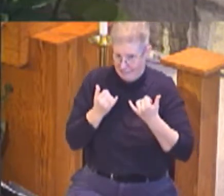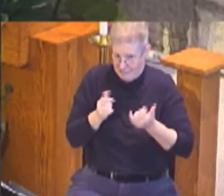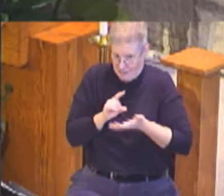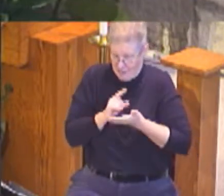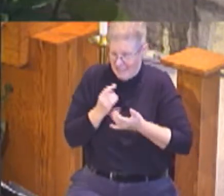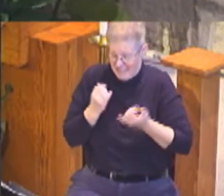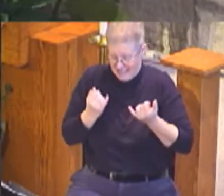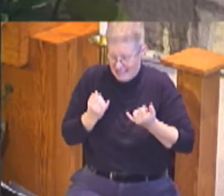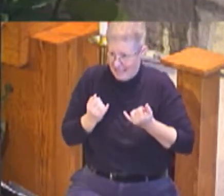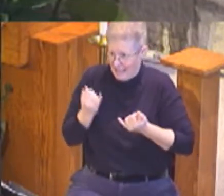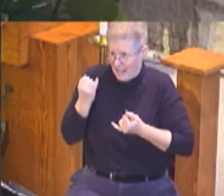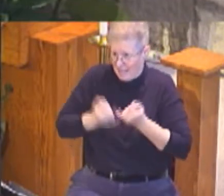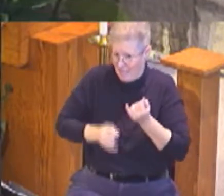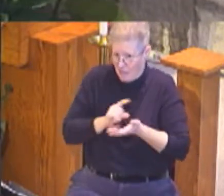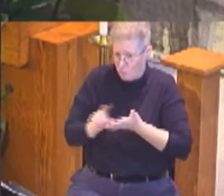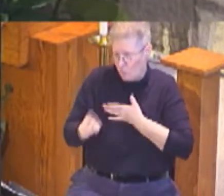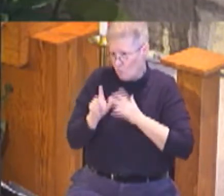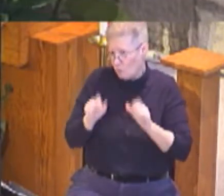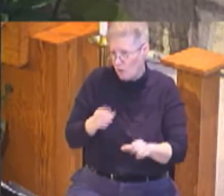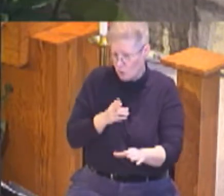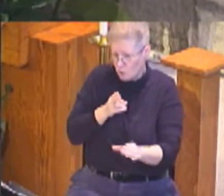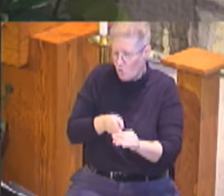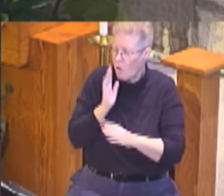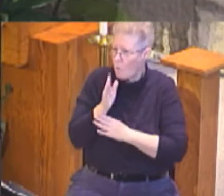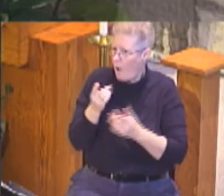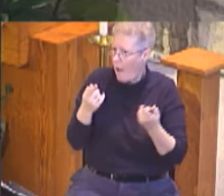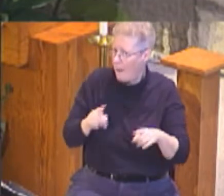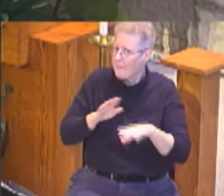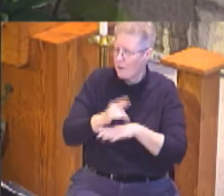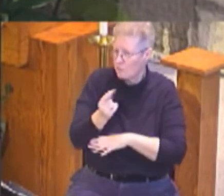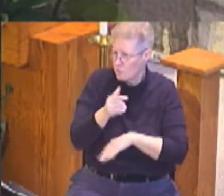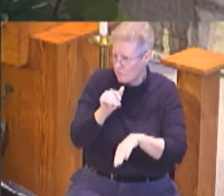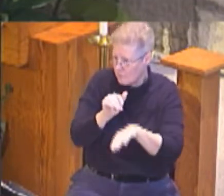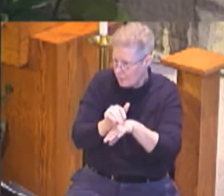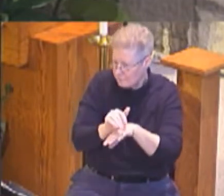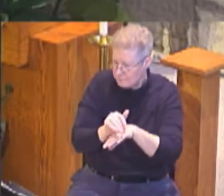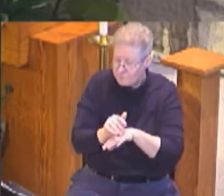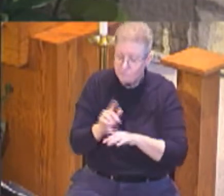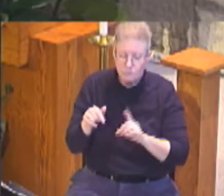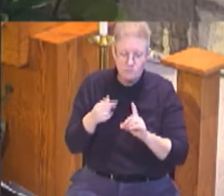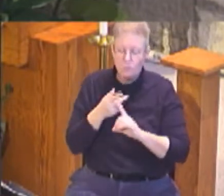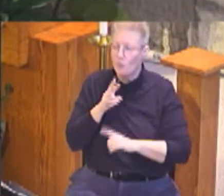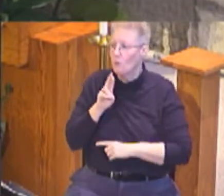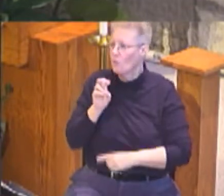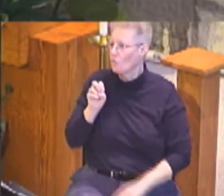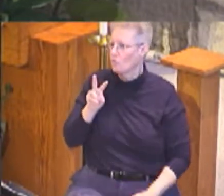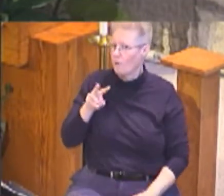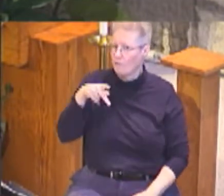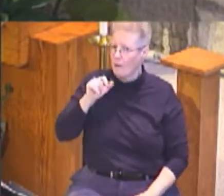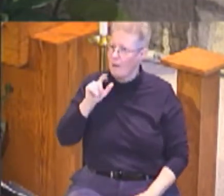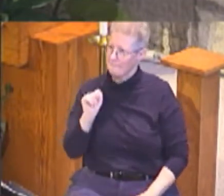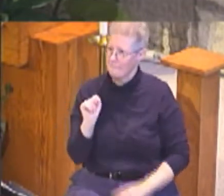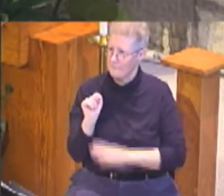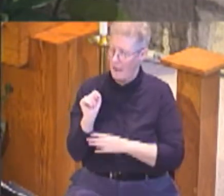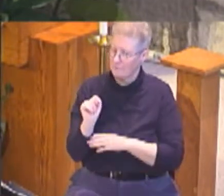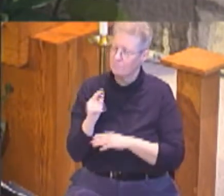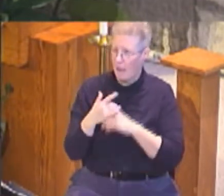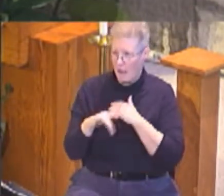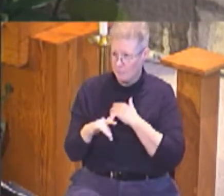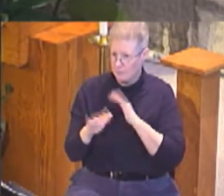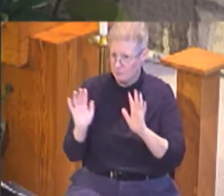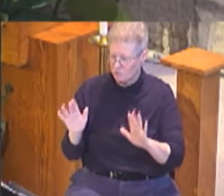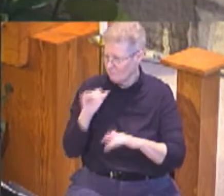night. During Reverend Pat's absence, Reverend Laura Smedstad is available for counseling on